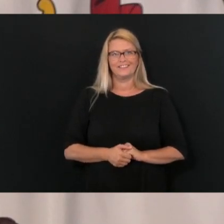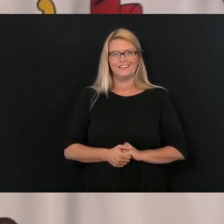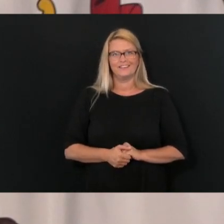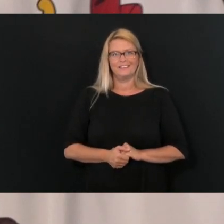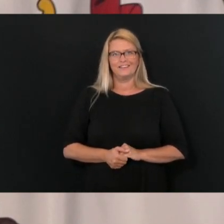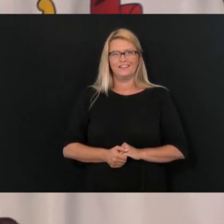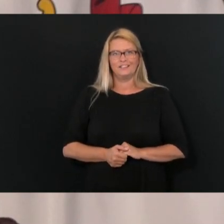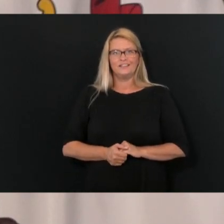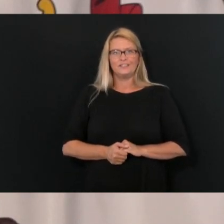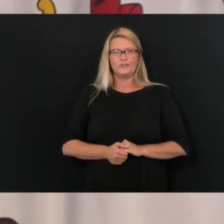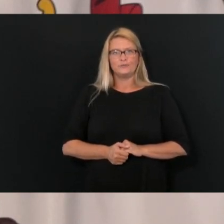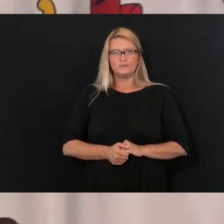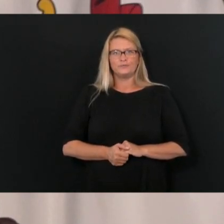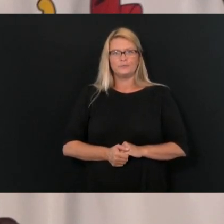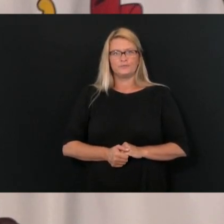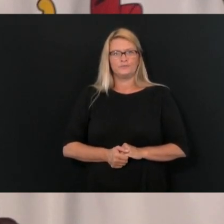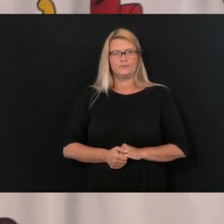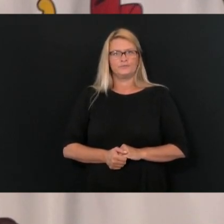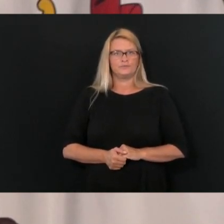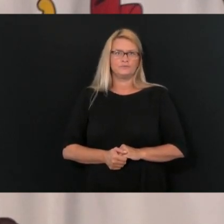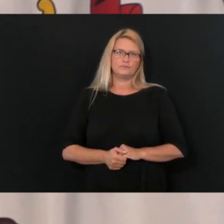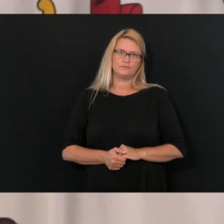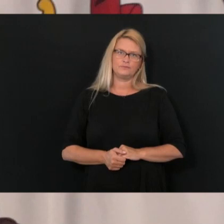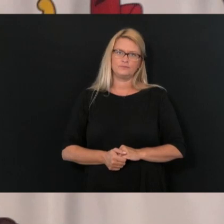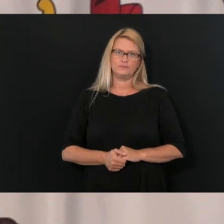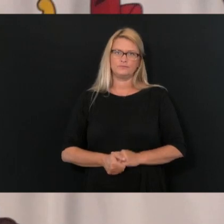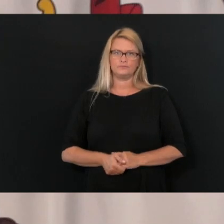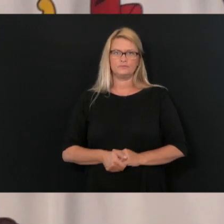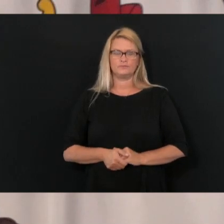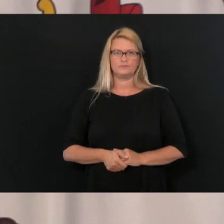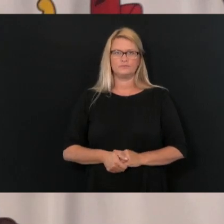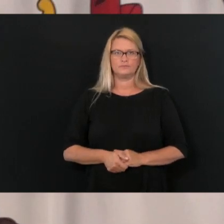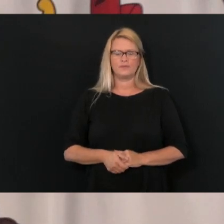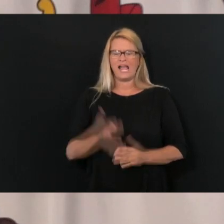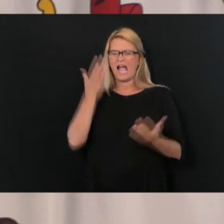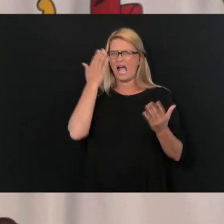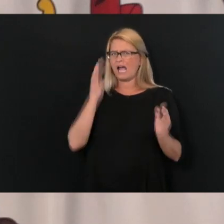I don't know how many right here with